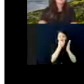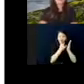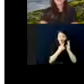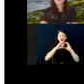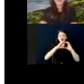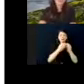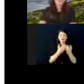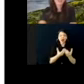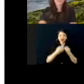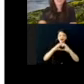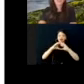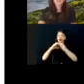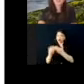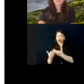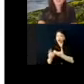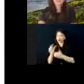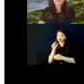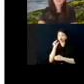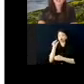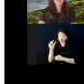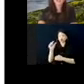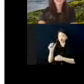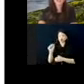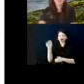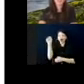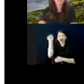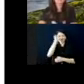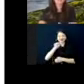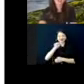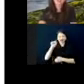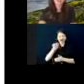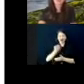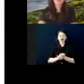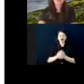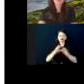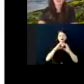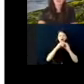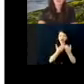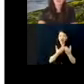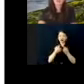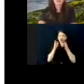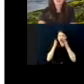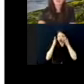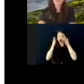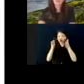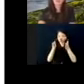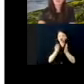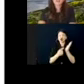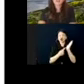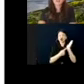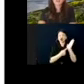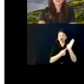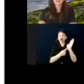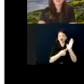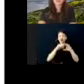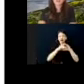know, even just like ways of identifying agents that might identify agents that are higher performing within rural